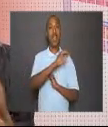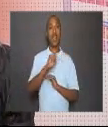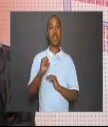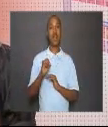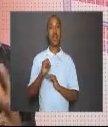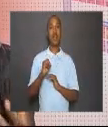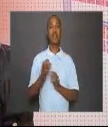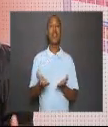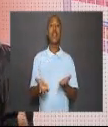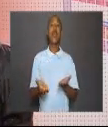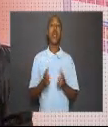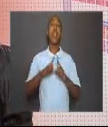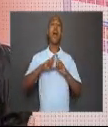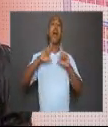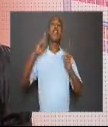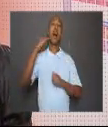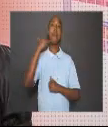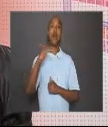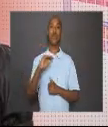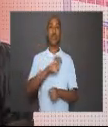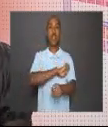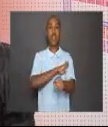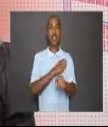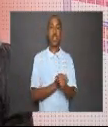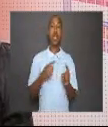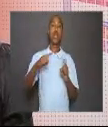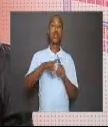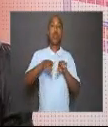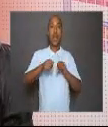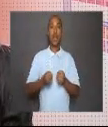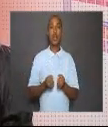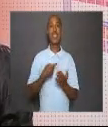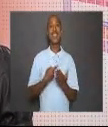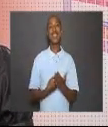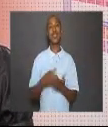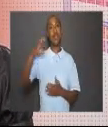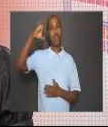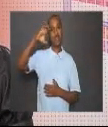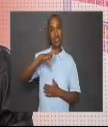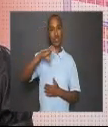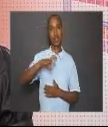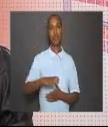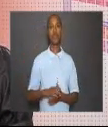they require large amounts of energy to break these forces.